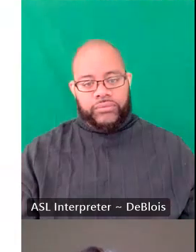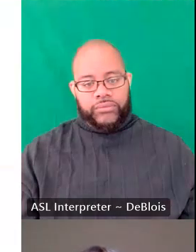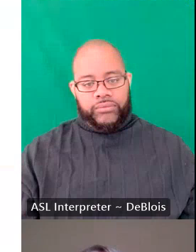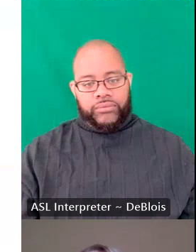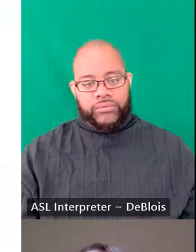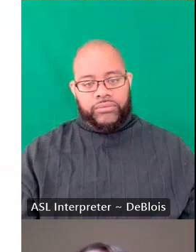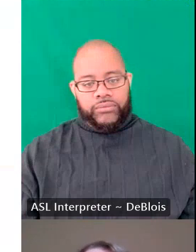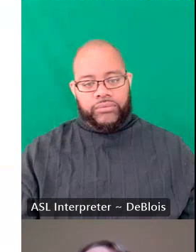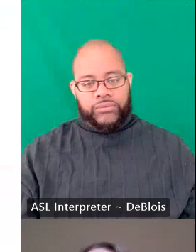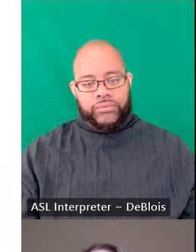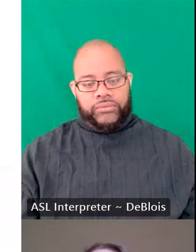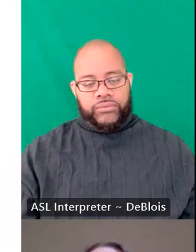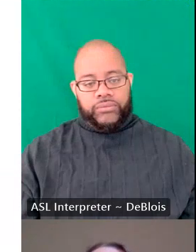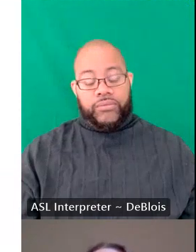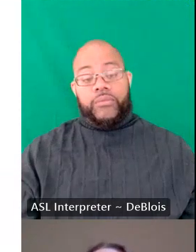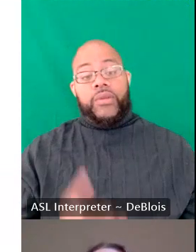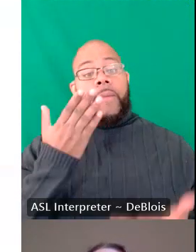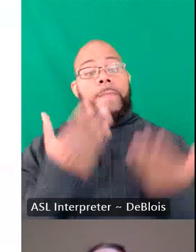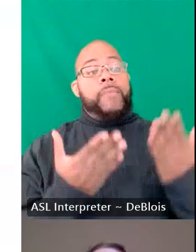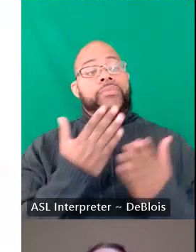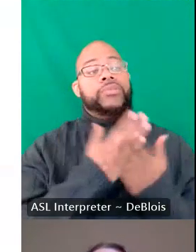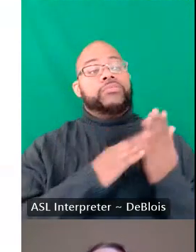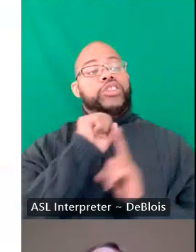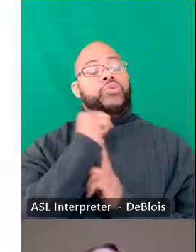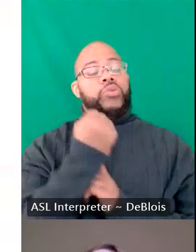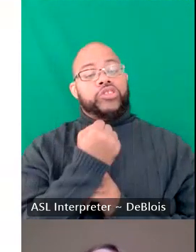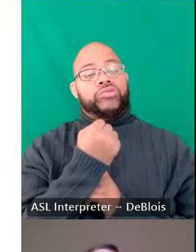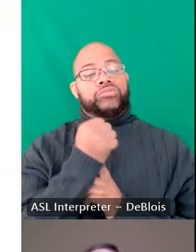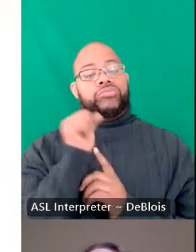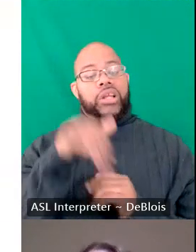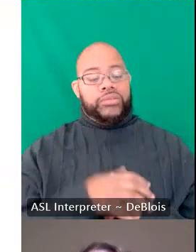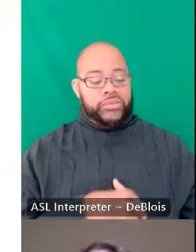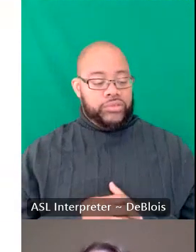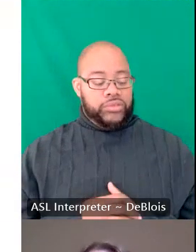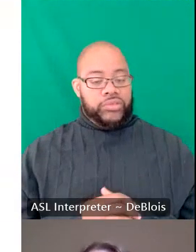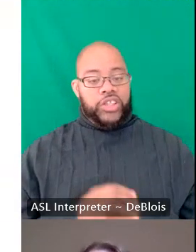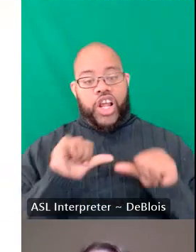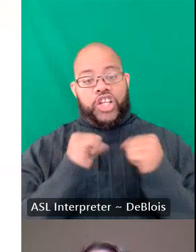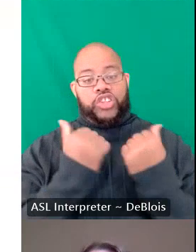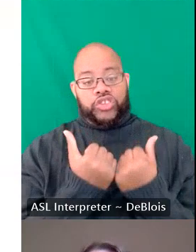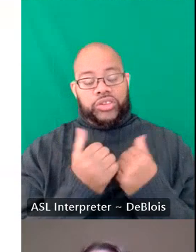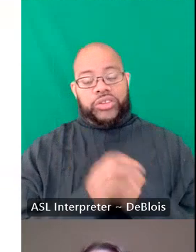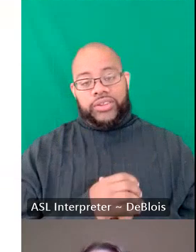So there may be cases where an agency